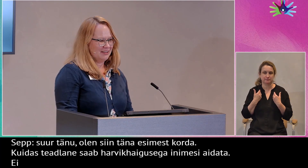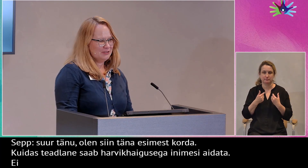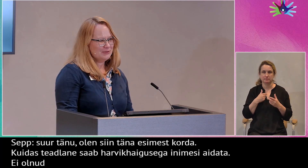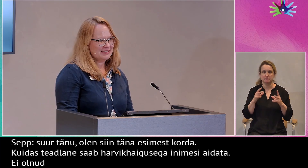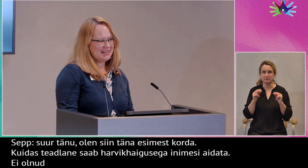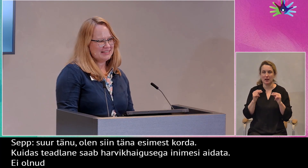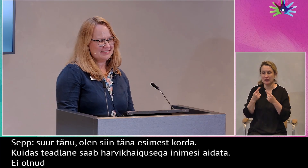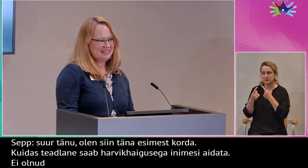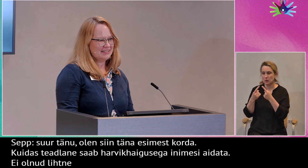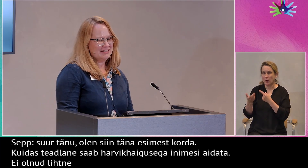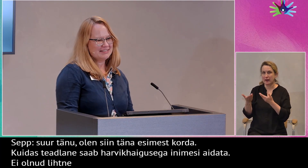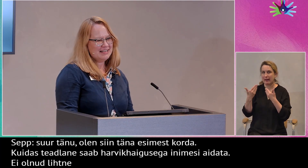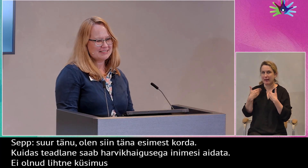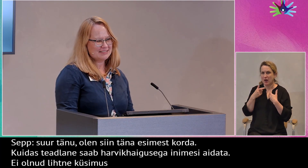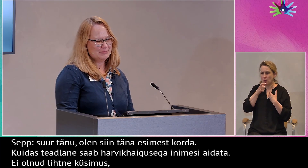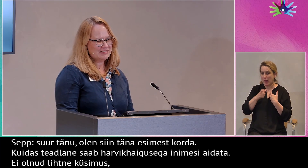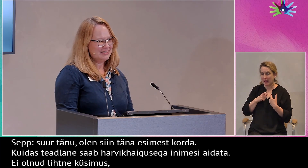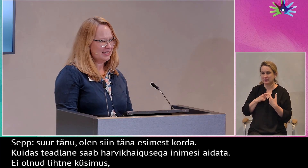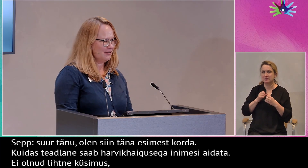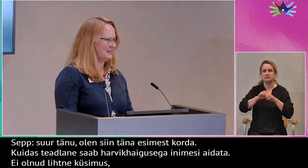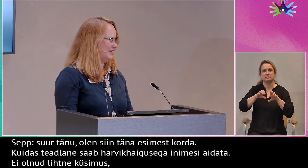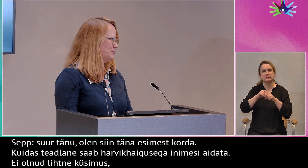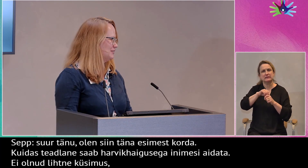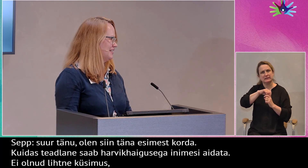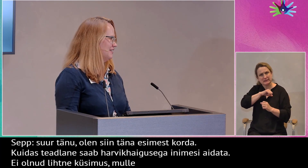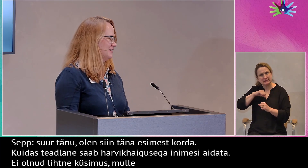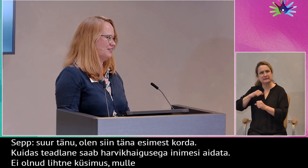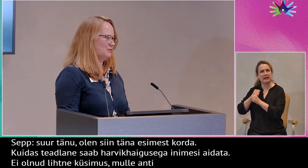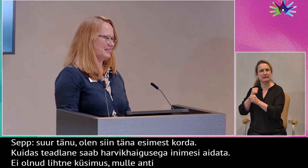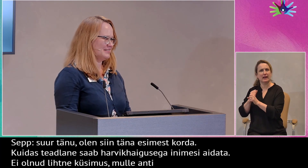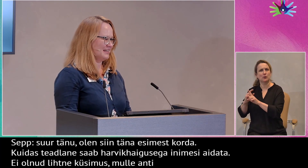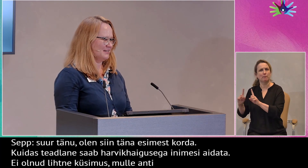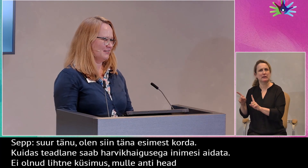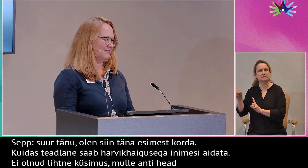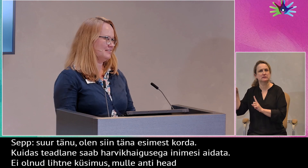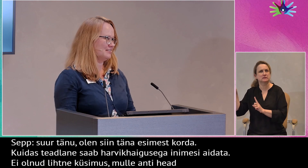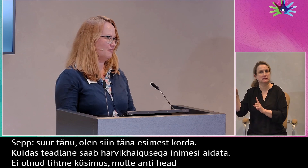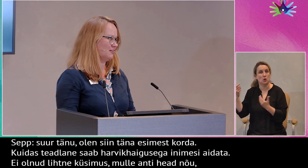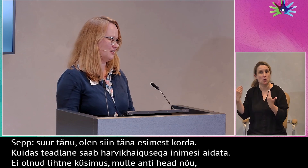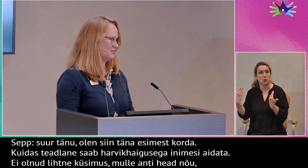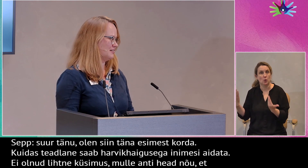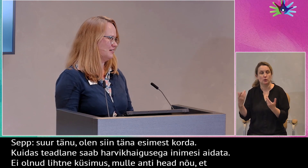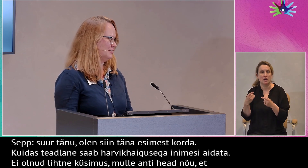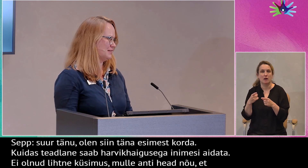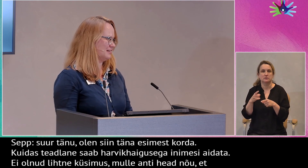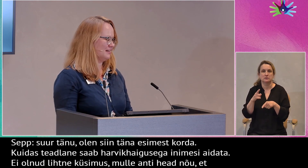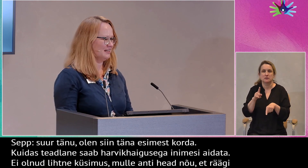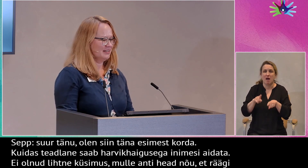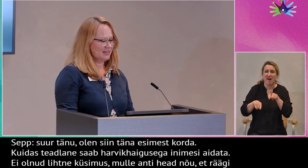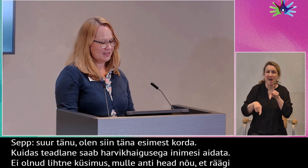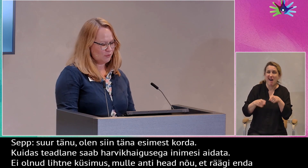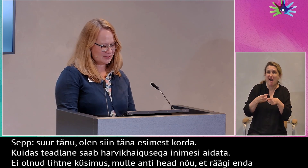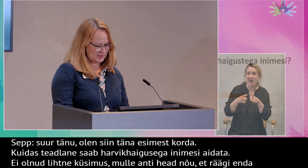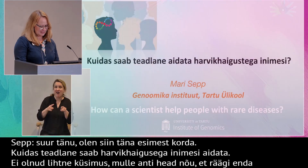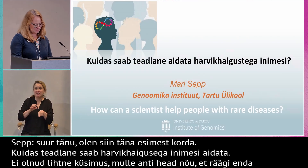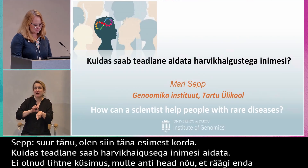answer for me at all, but thankfully I was given the good advice of focusing on what I've